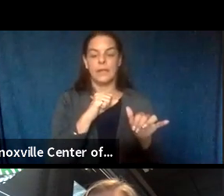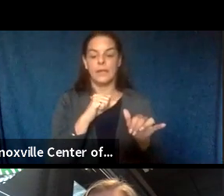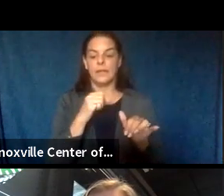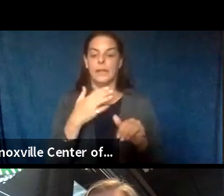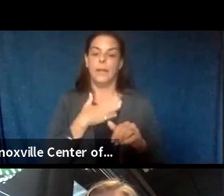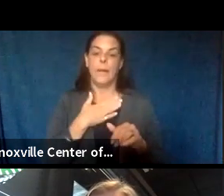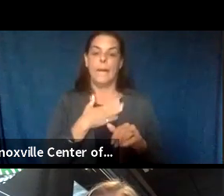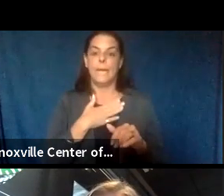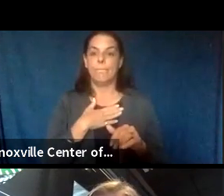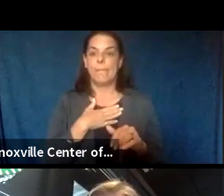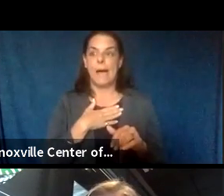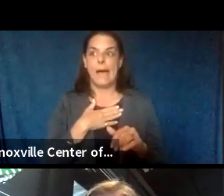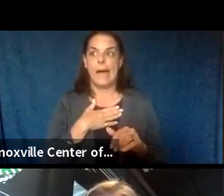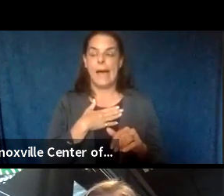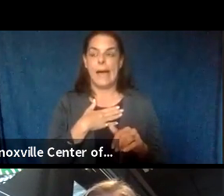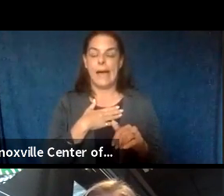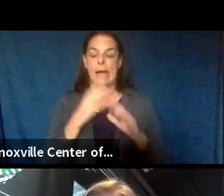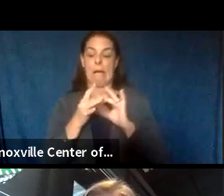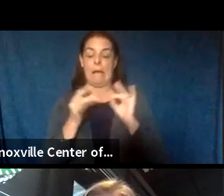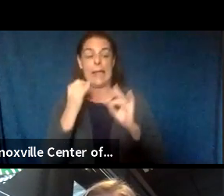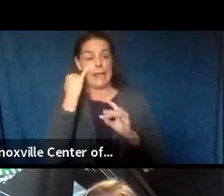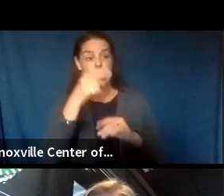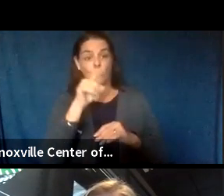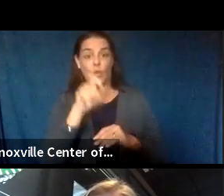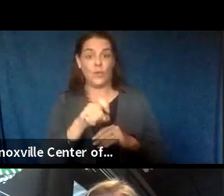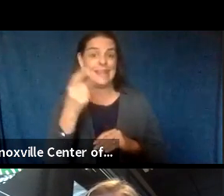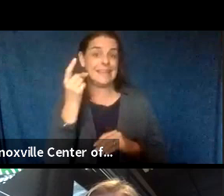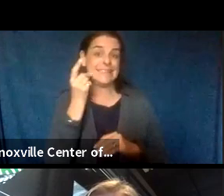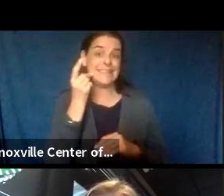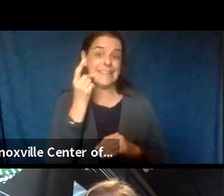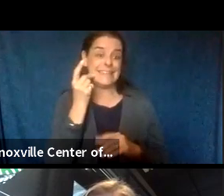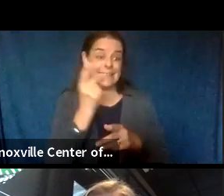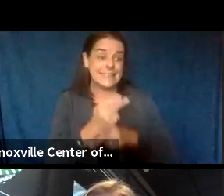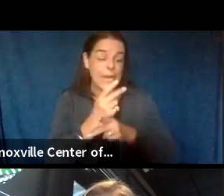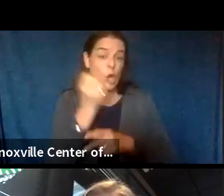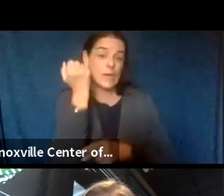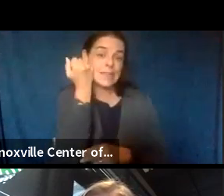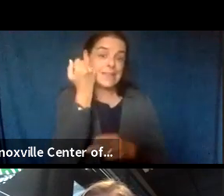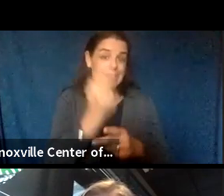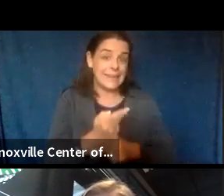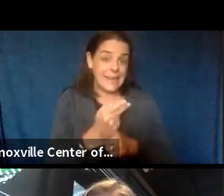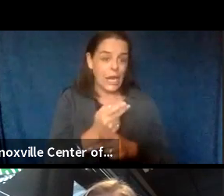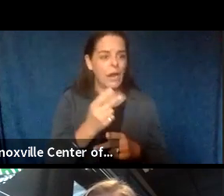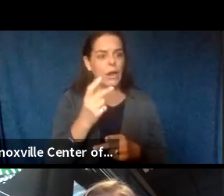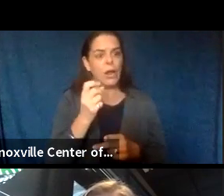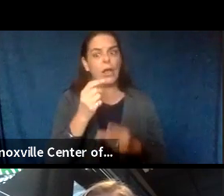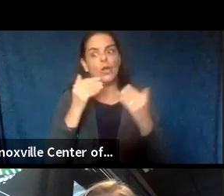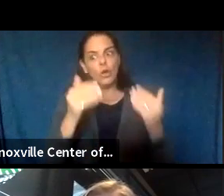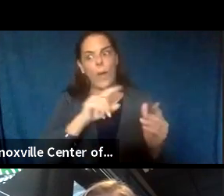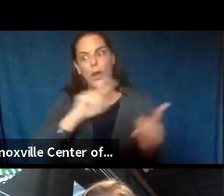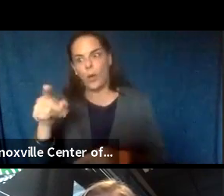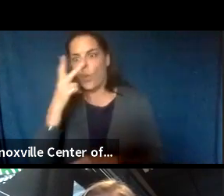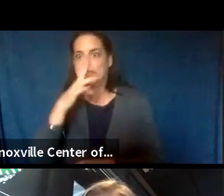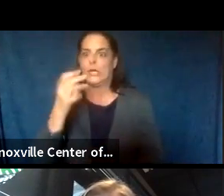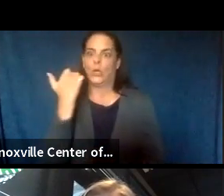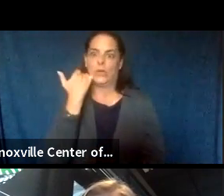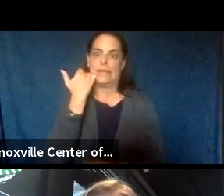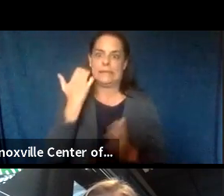editorial plea would be, if you need to have dental care, or if you think you need to, go ahead and go to your general dentist, because they're